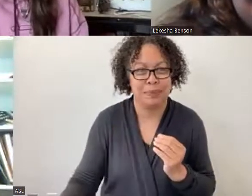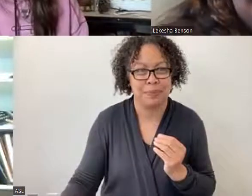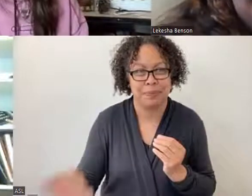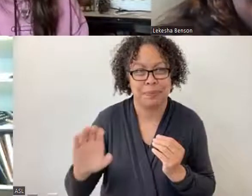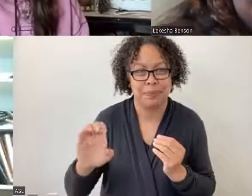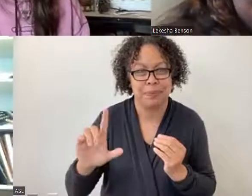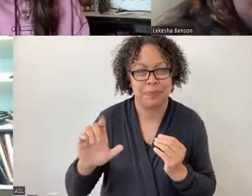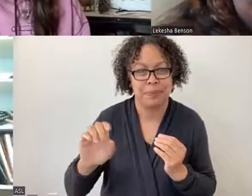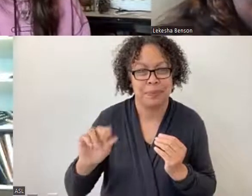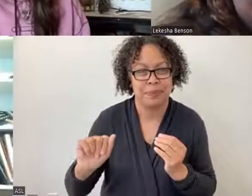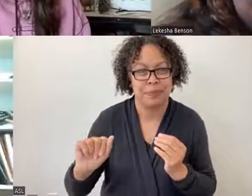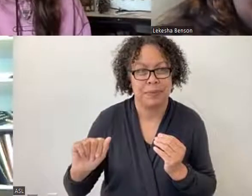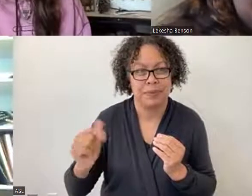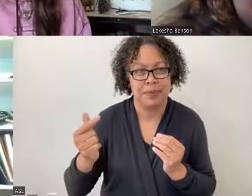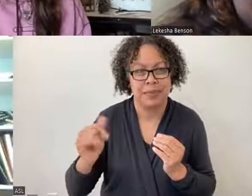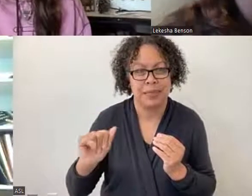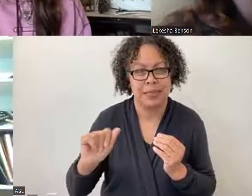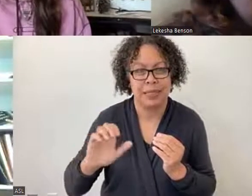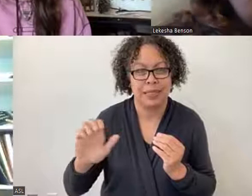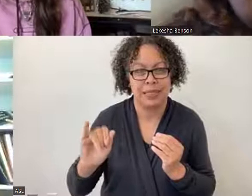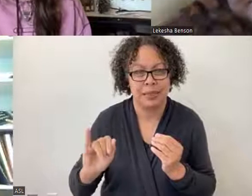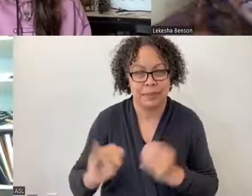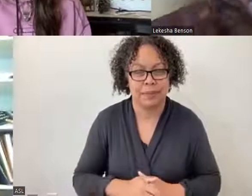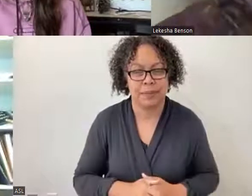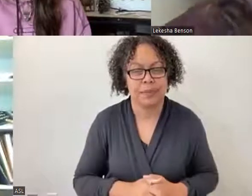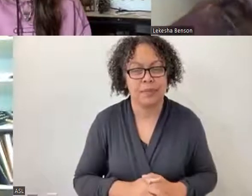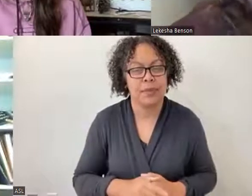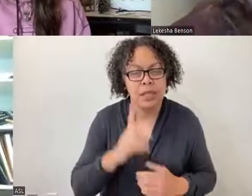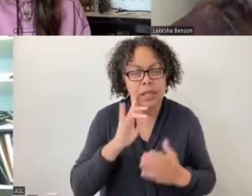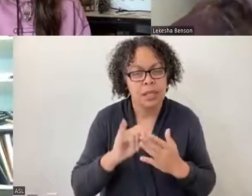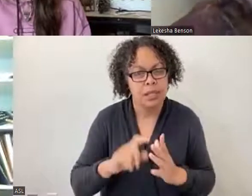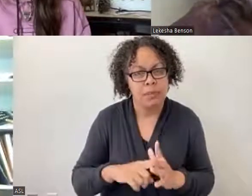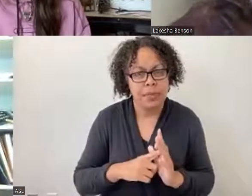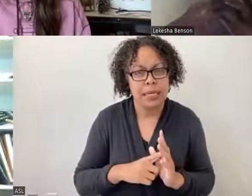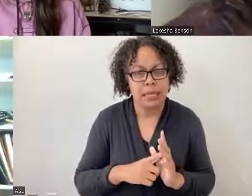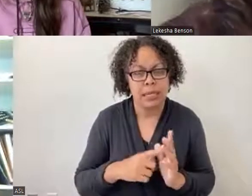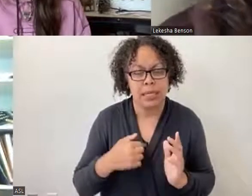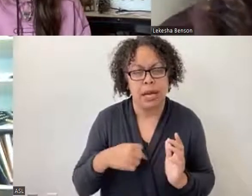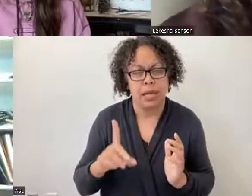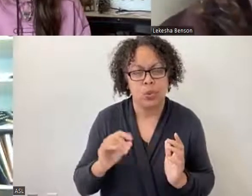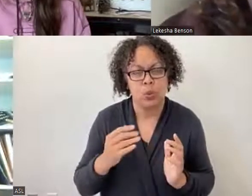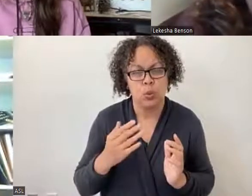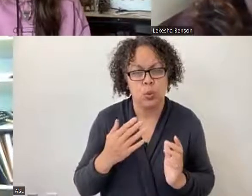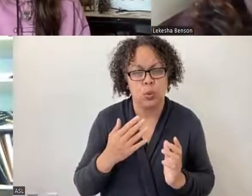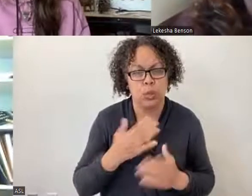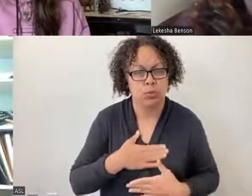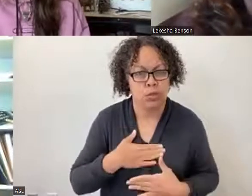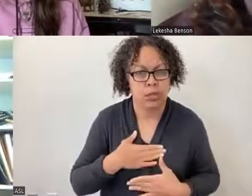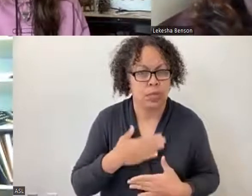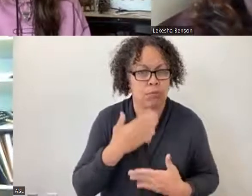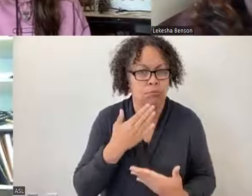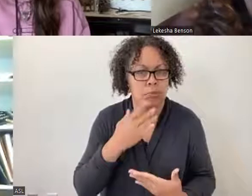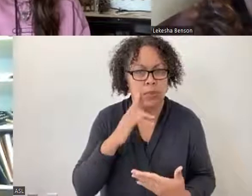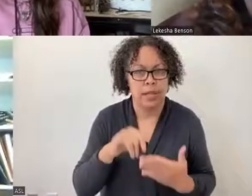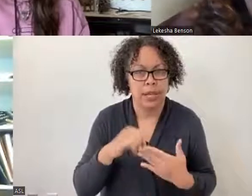I think at the very beginning, and I appreciate the idea of we're